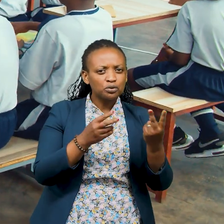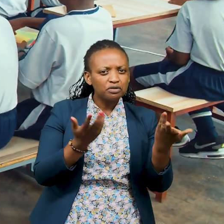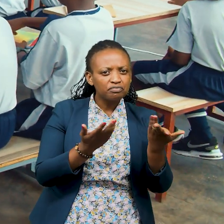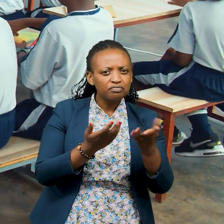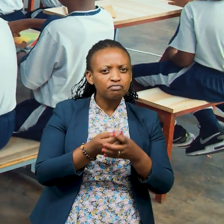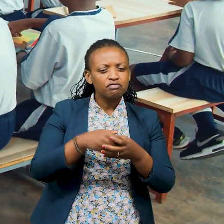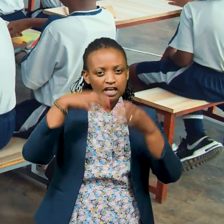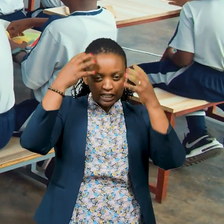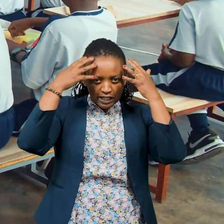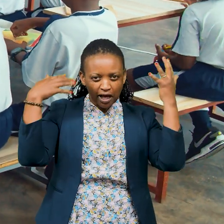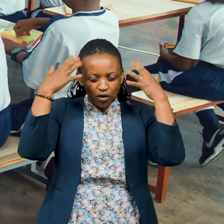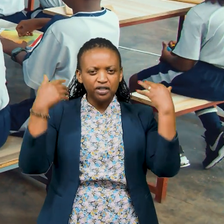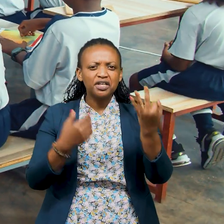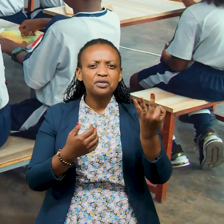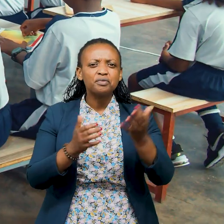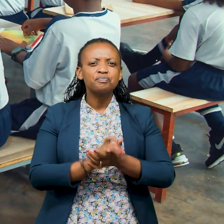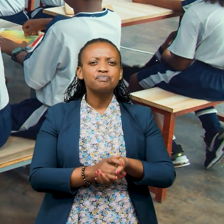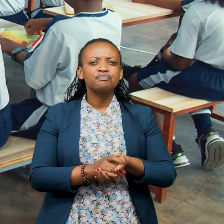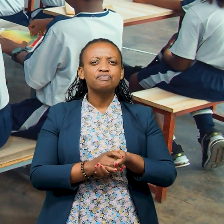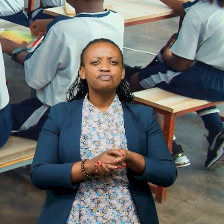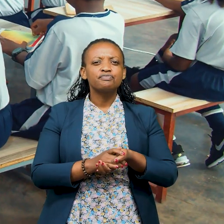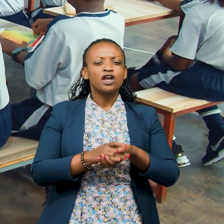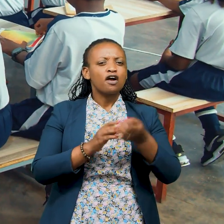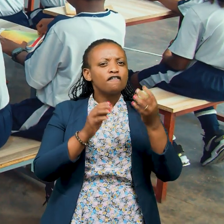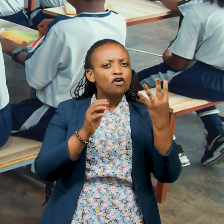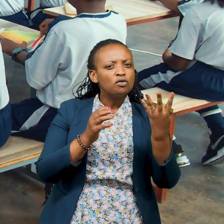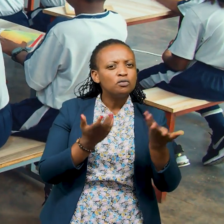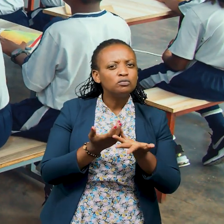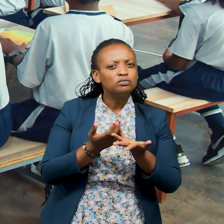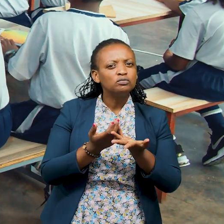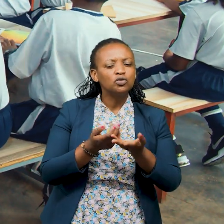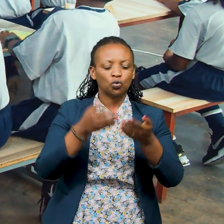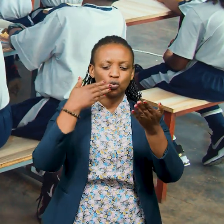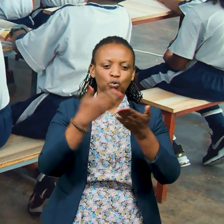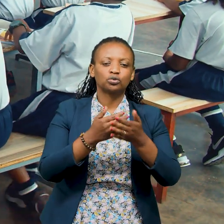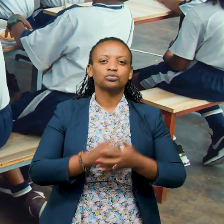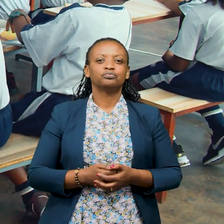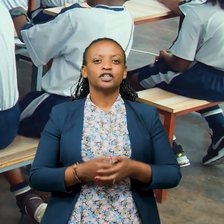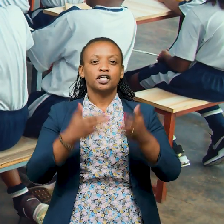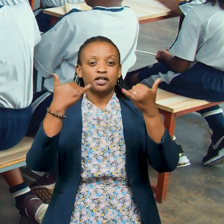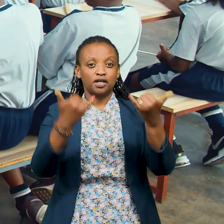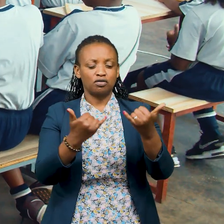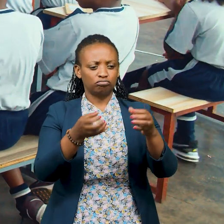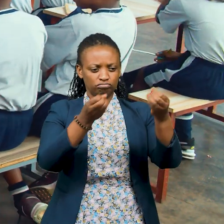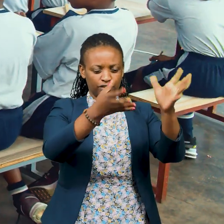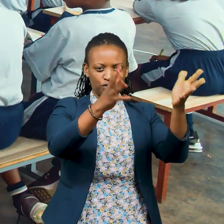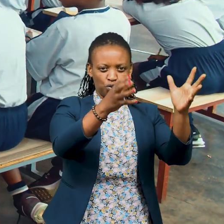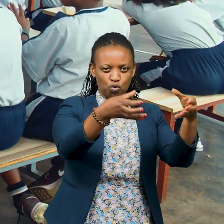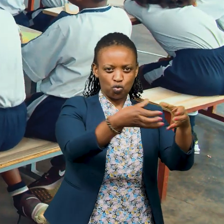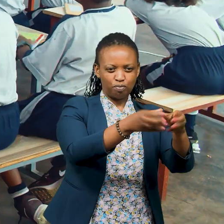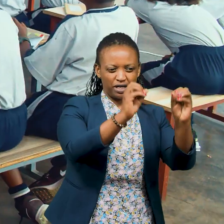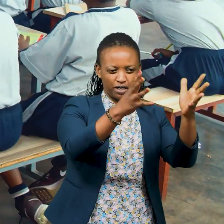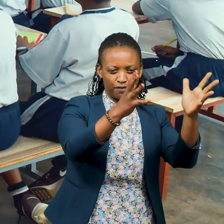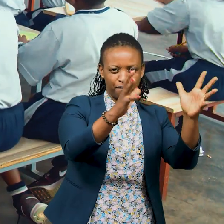Number 2? Number 3? Number 4? Very good. Let us go. Can you clap for